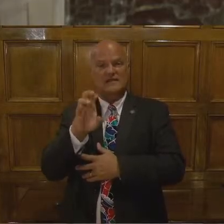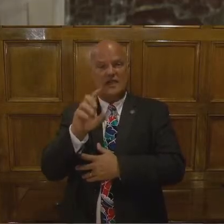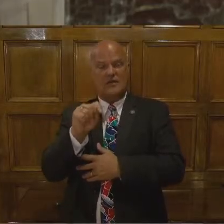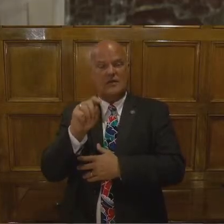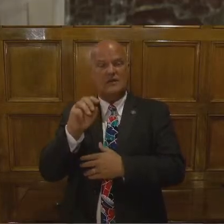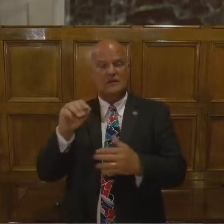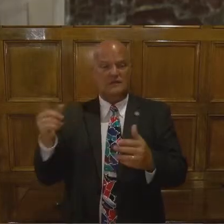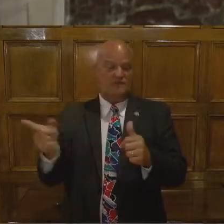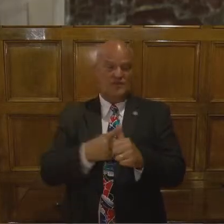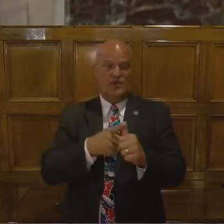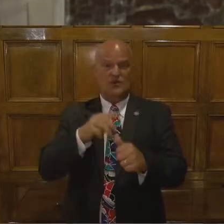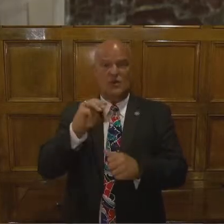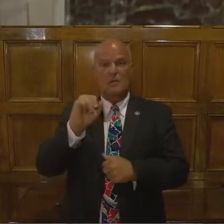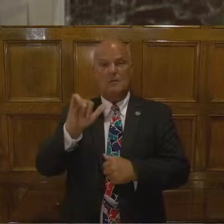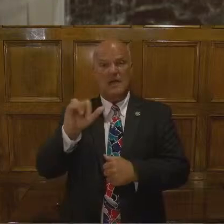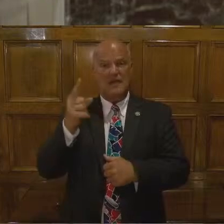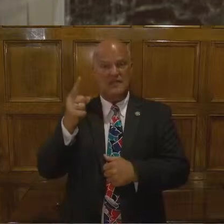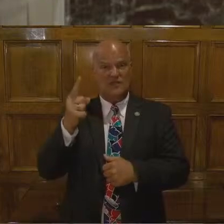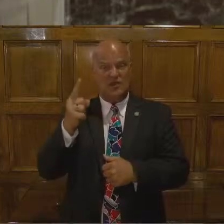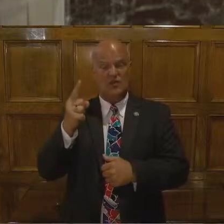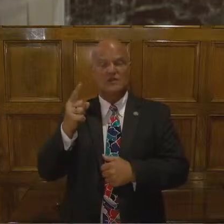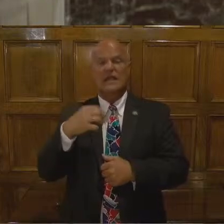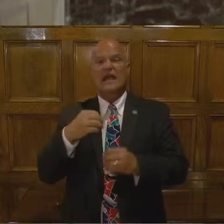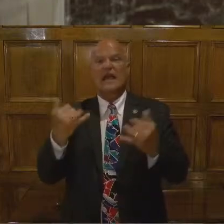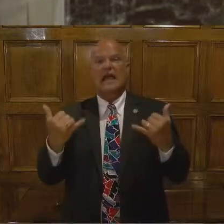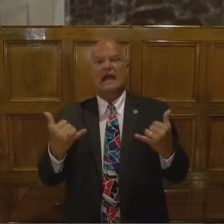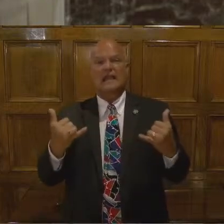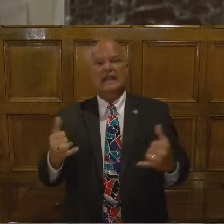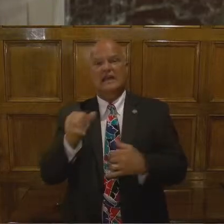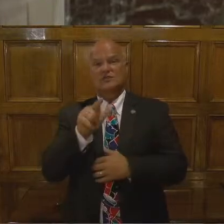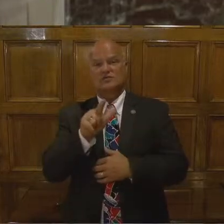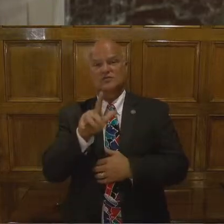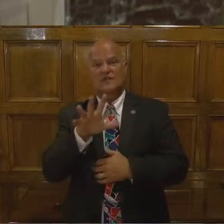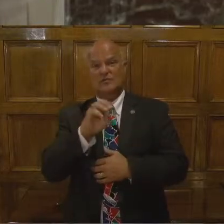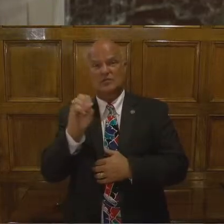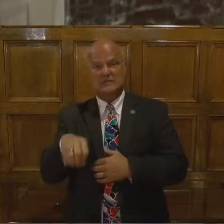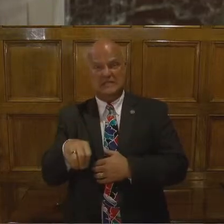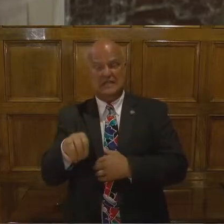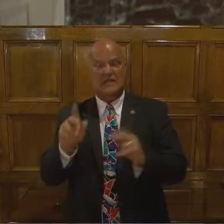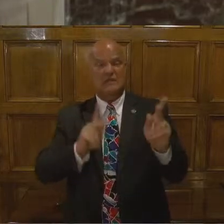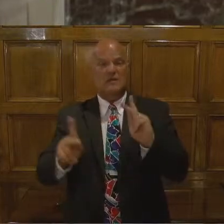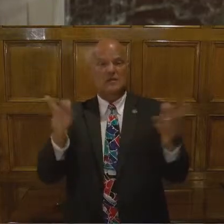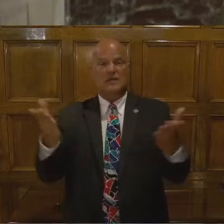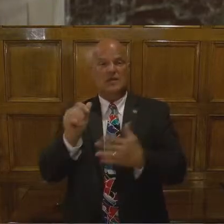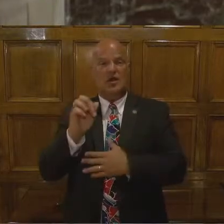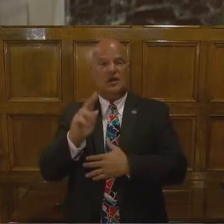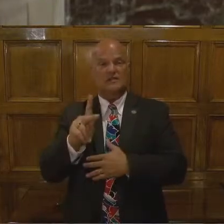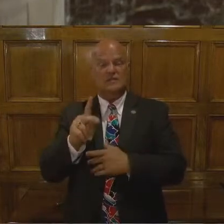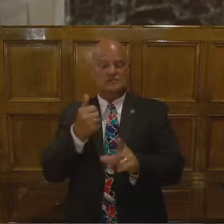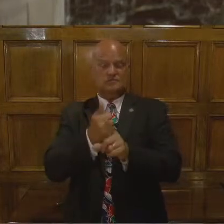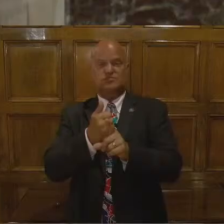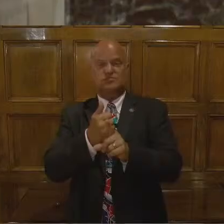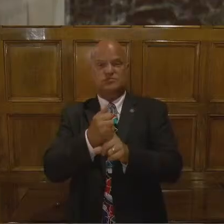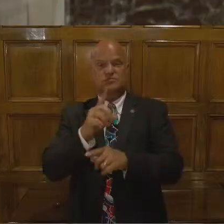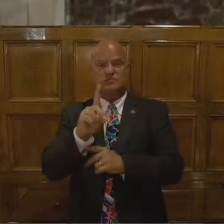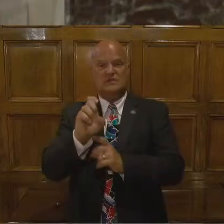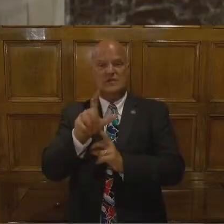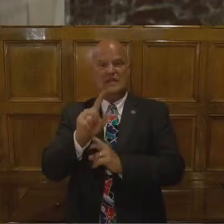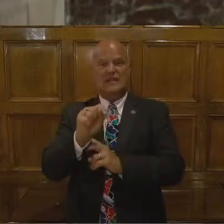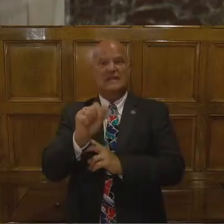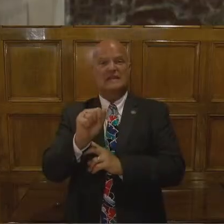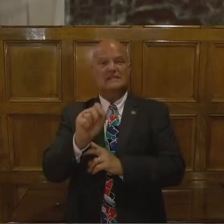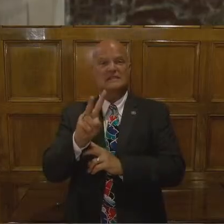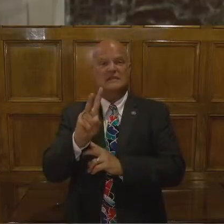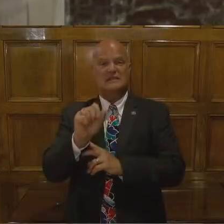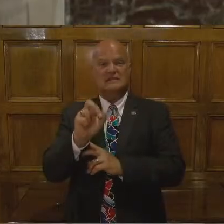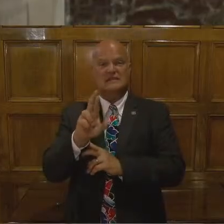At the present time, greater than 25% of the genomic isolates in the state of Arkansas are the Delta variant,